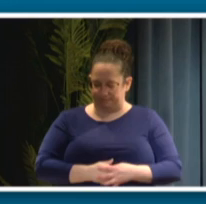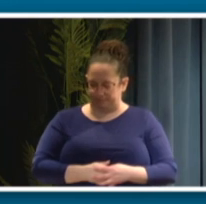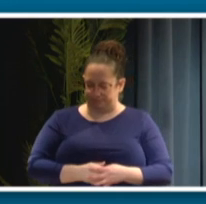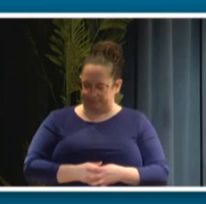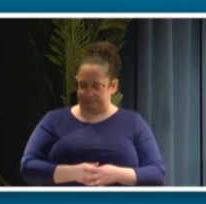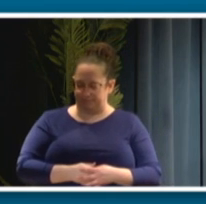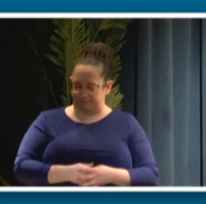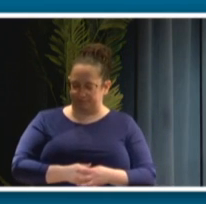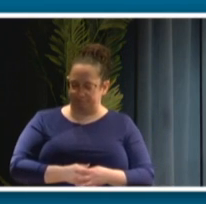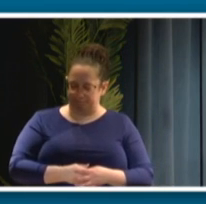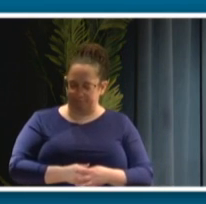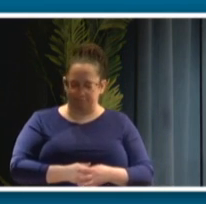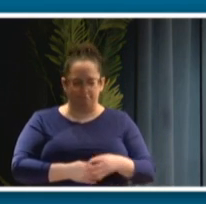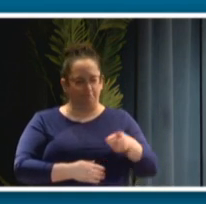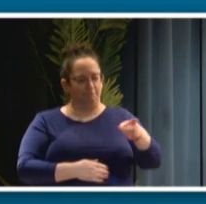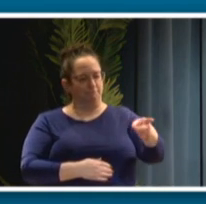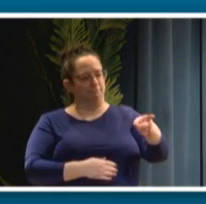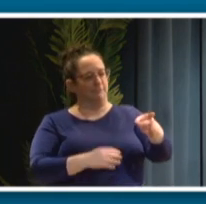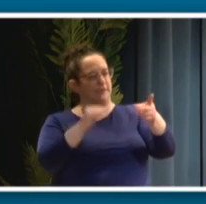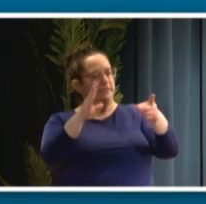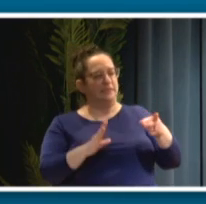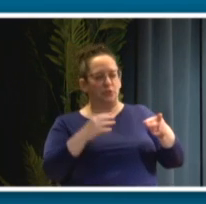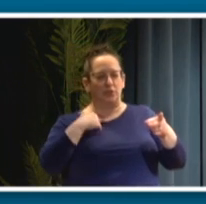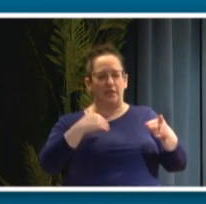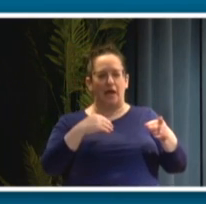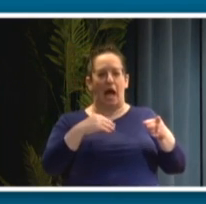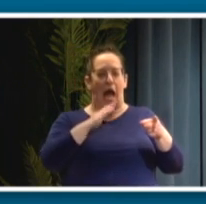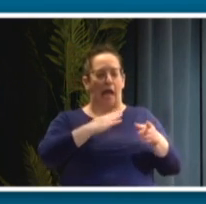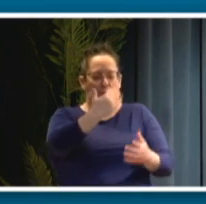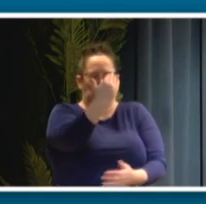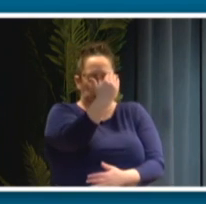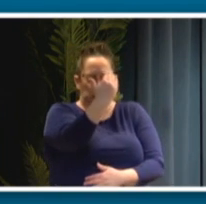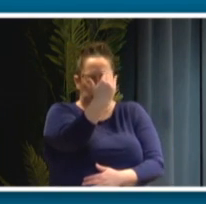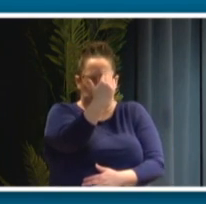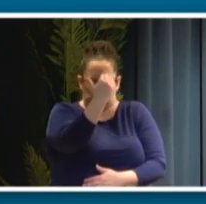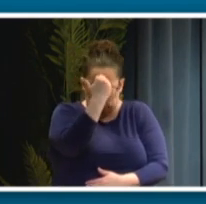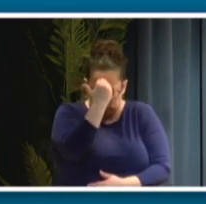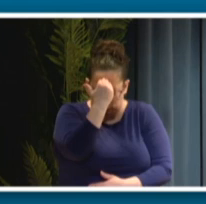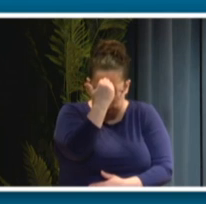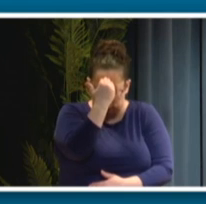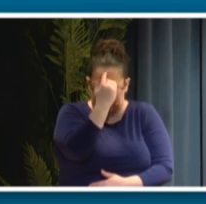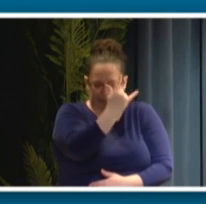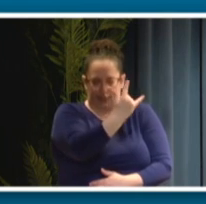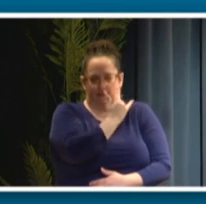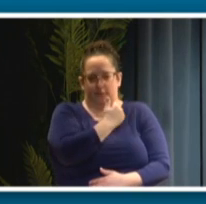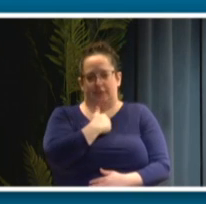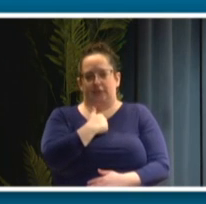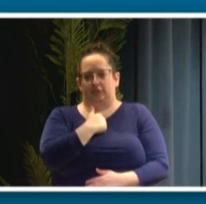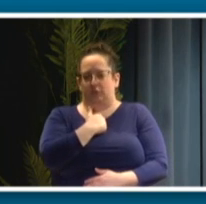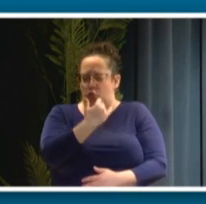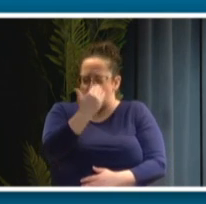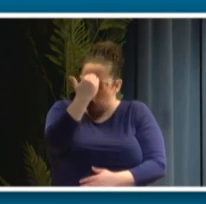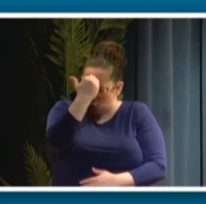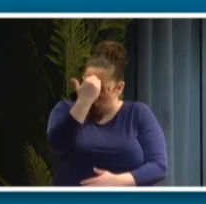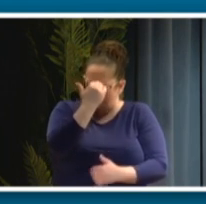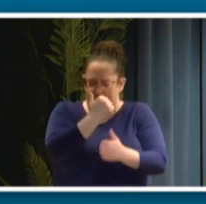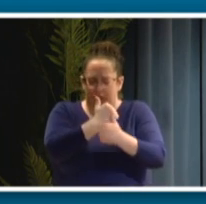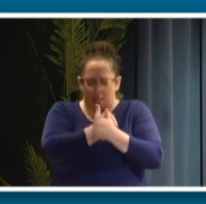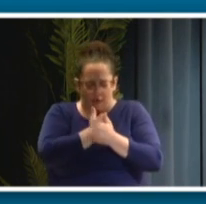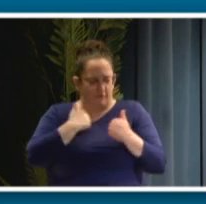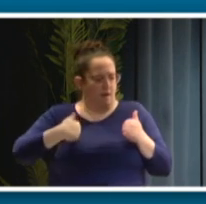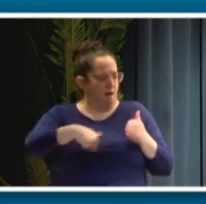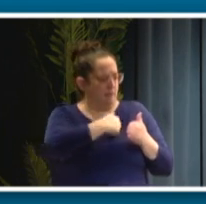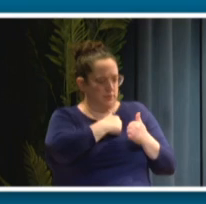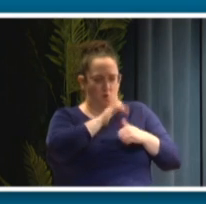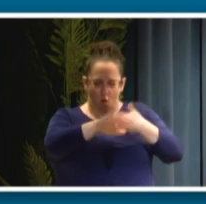who I knew more than any other teacher loved me and loved all of us. He loved us. He loved us, and he made it